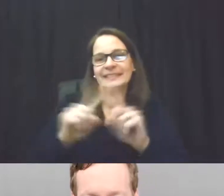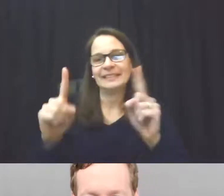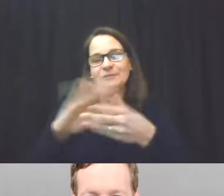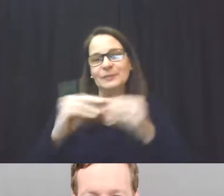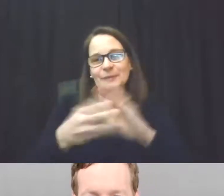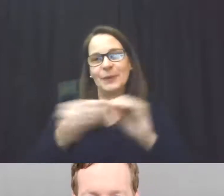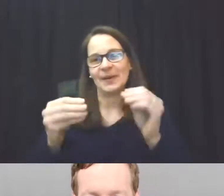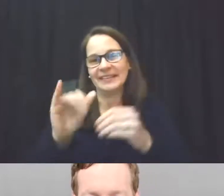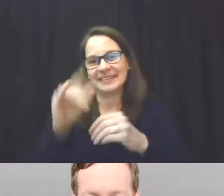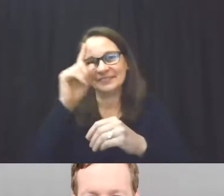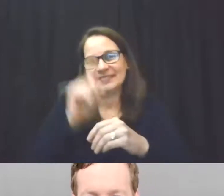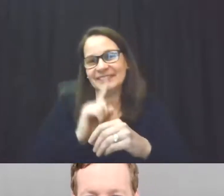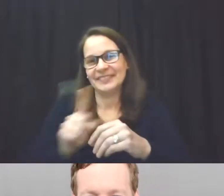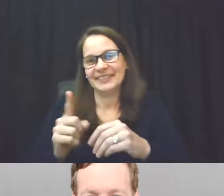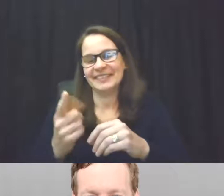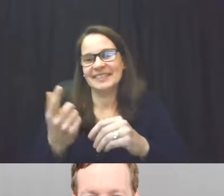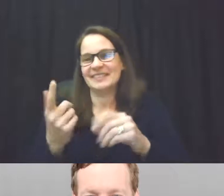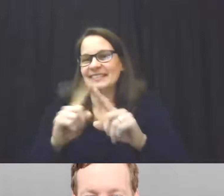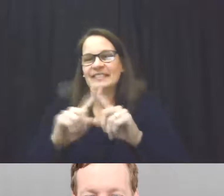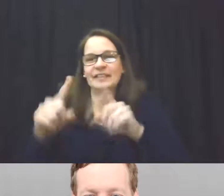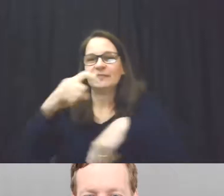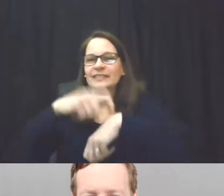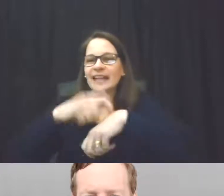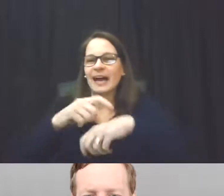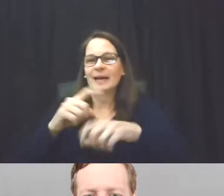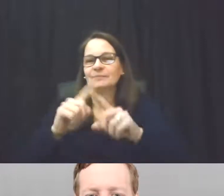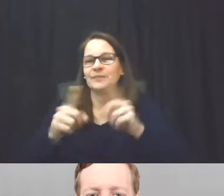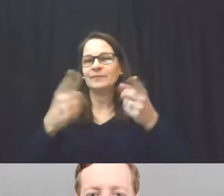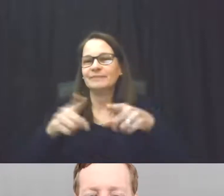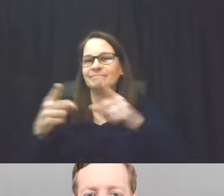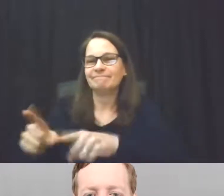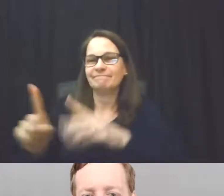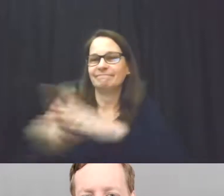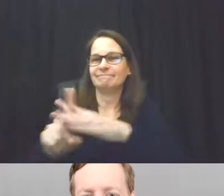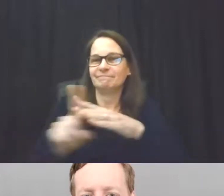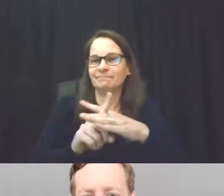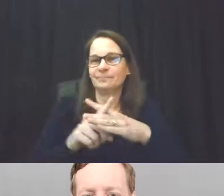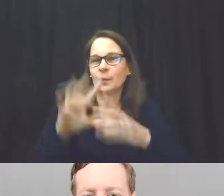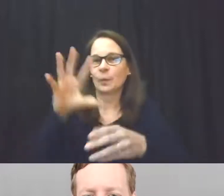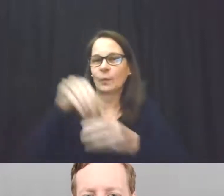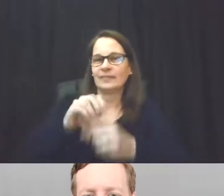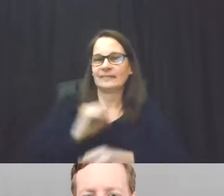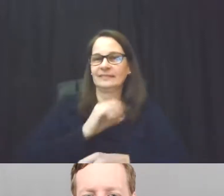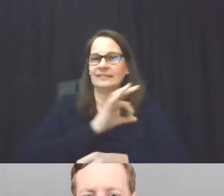I think if you had asked me 4 years ago, my answer would have been different for sure. At different times, different things are